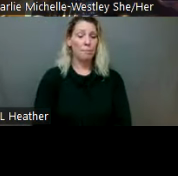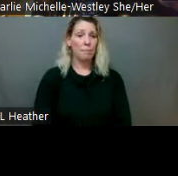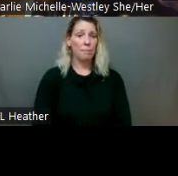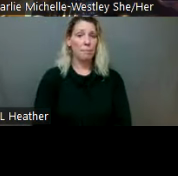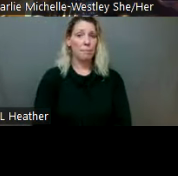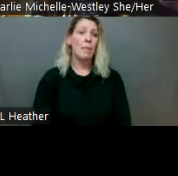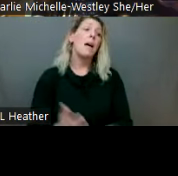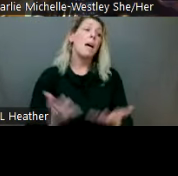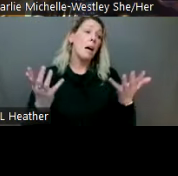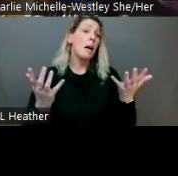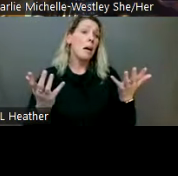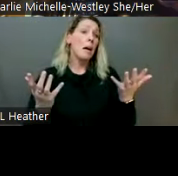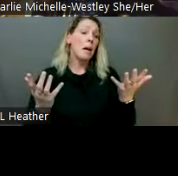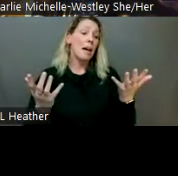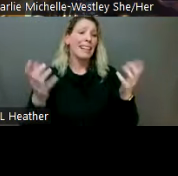Yes.